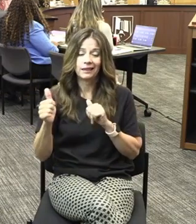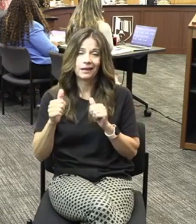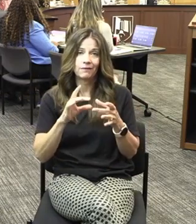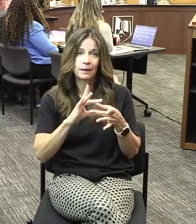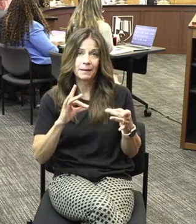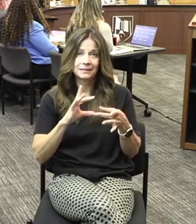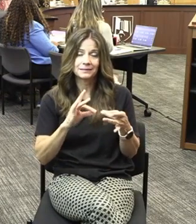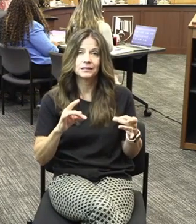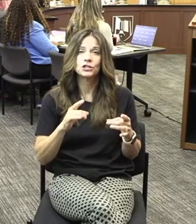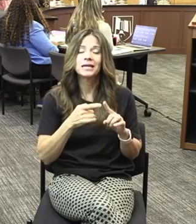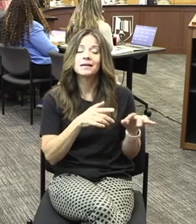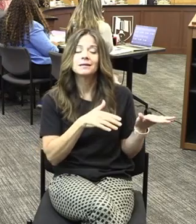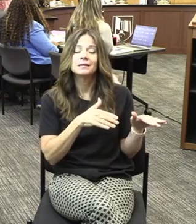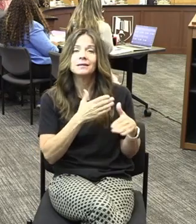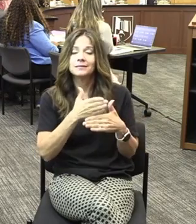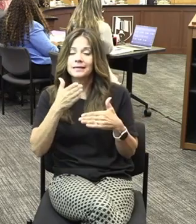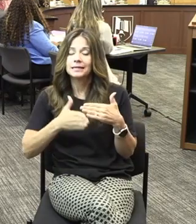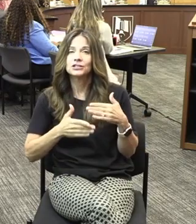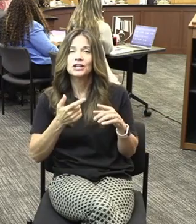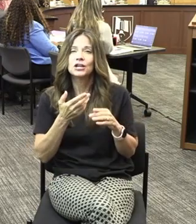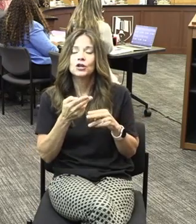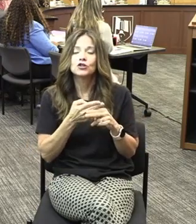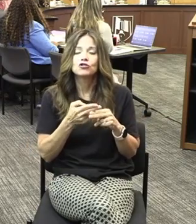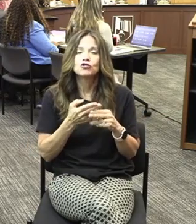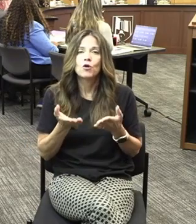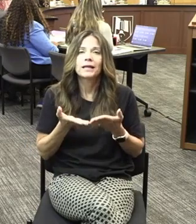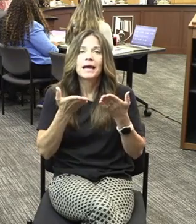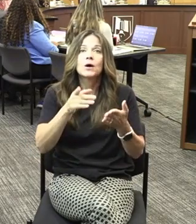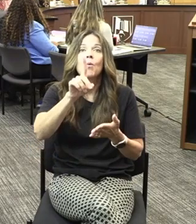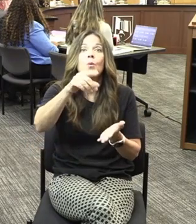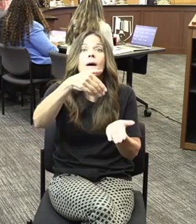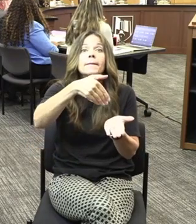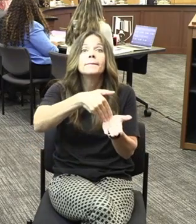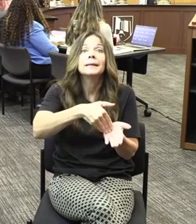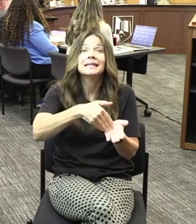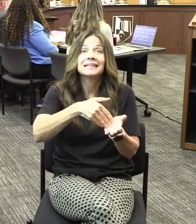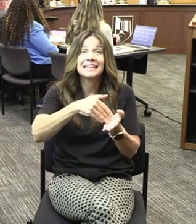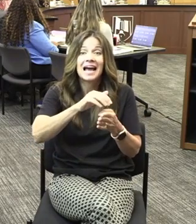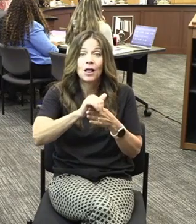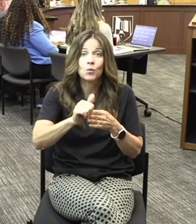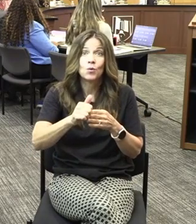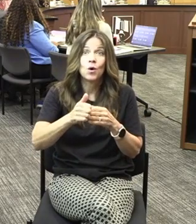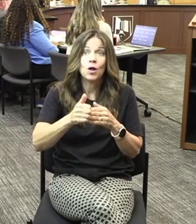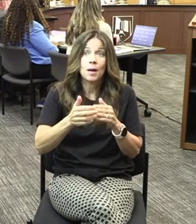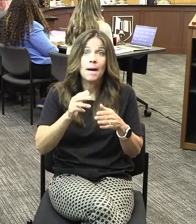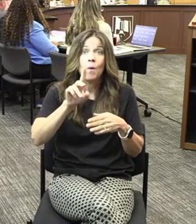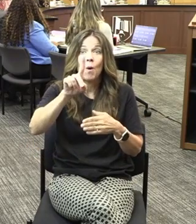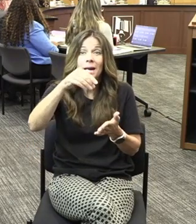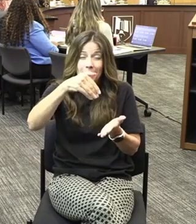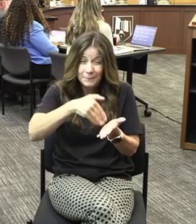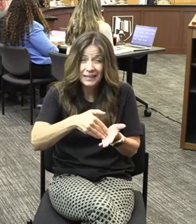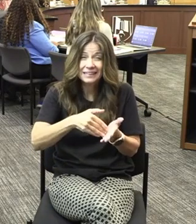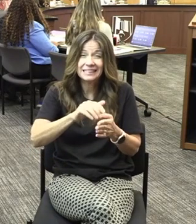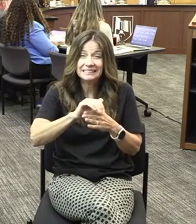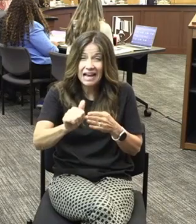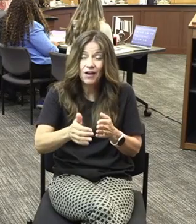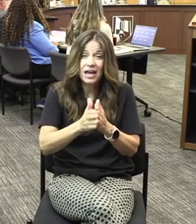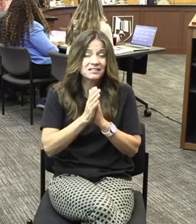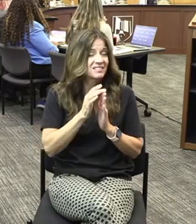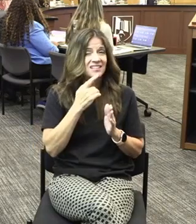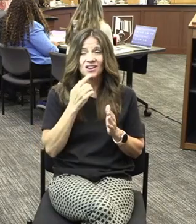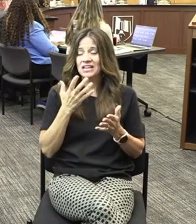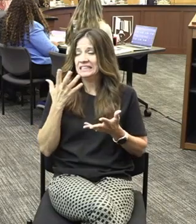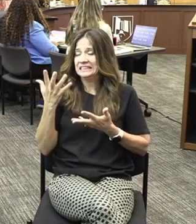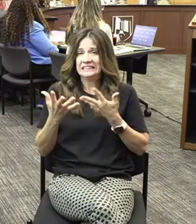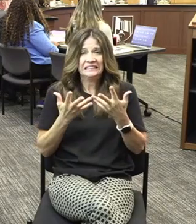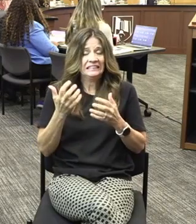His exit comes shortly after he was offered $1 million raise to stay. And he decided that dealing with his